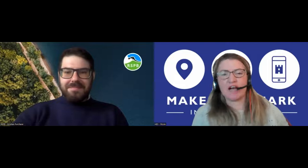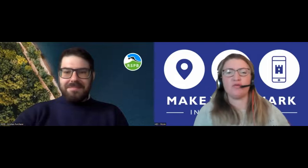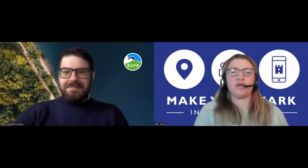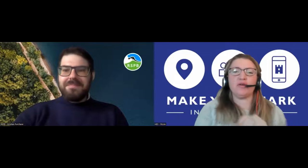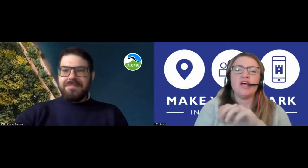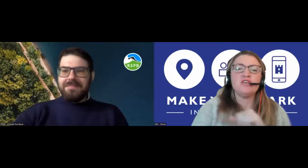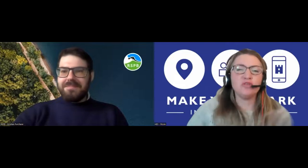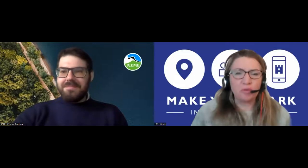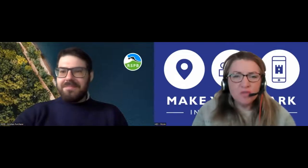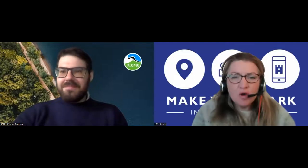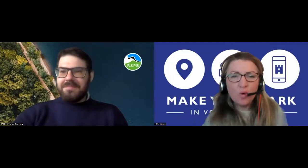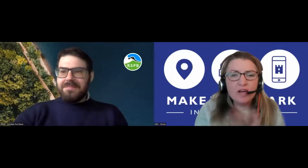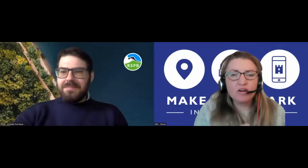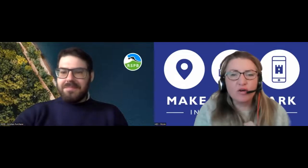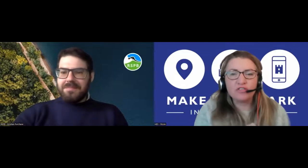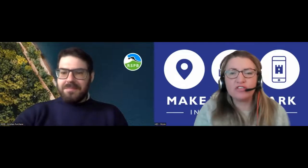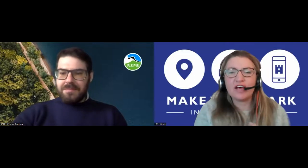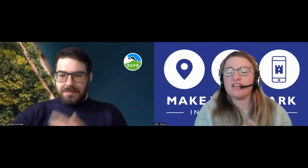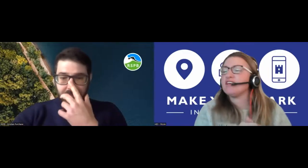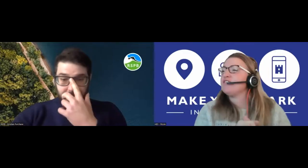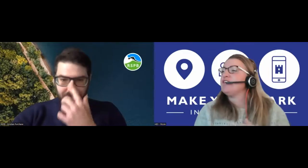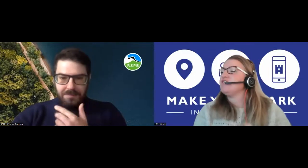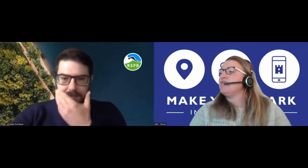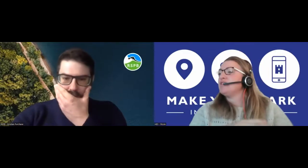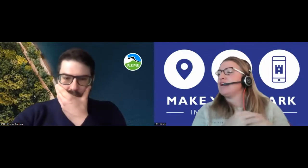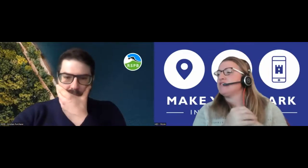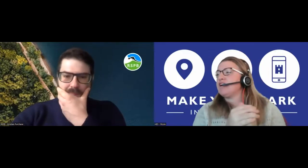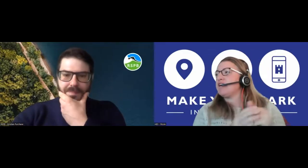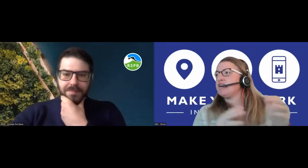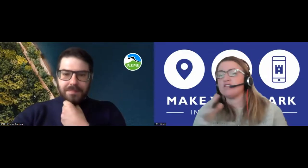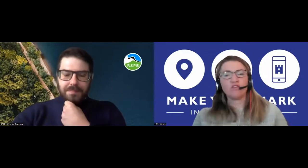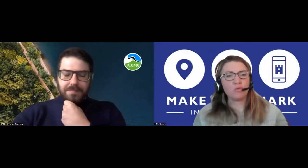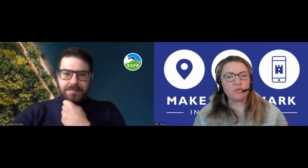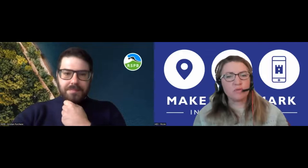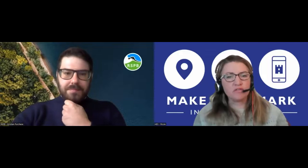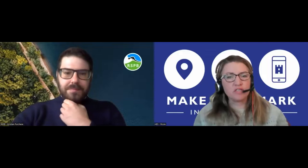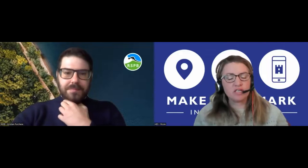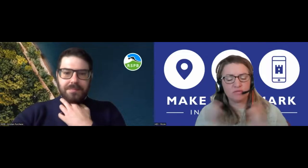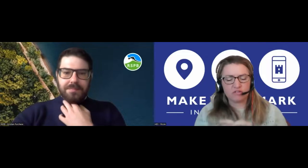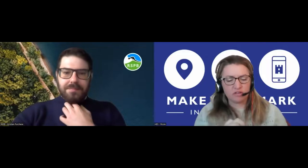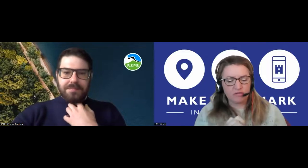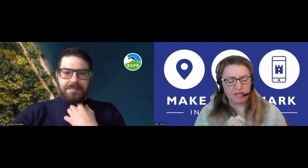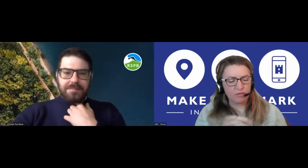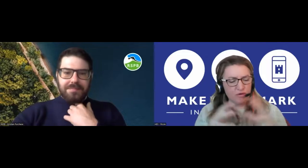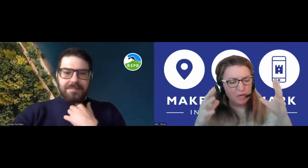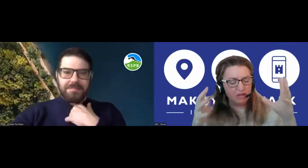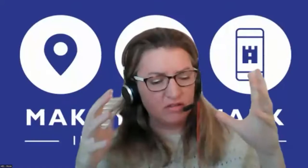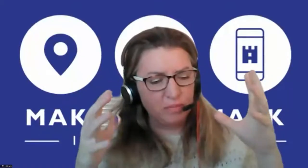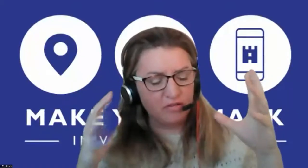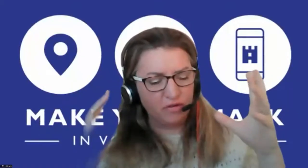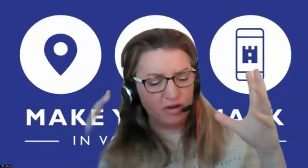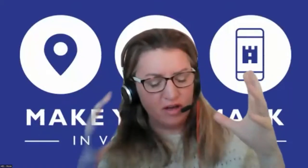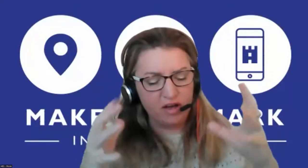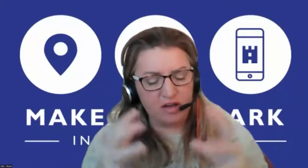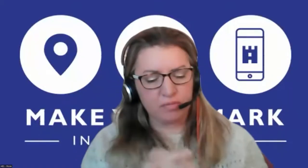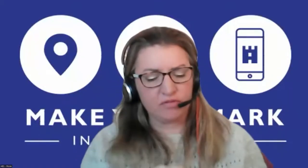bit of chat going on. So, we are conscious as an event team that there's always a wee bit of fatigue with digital events. We've all been in this